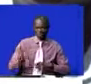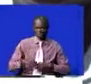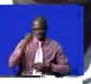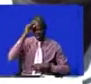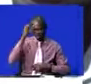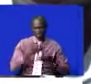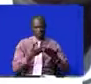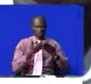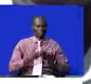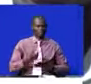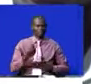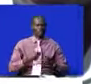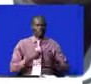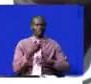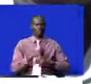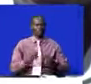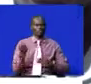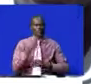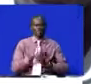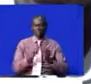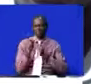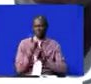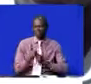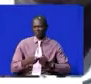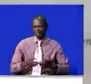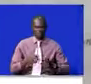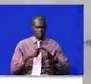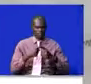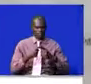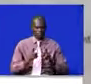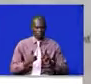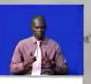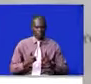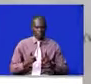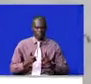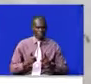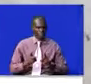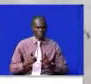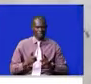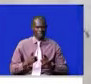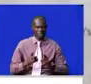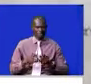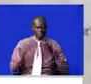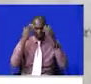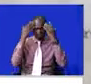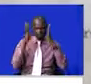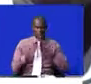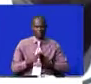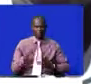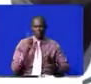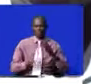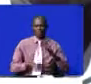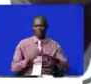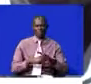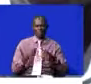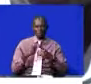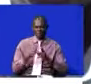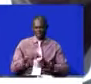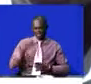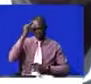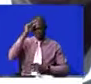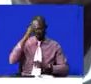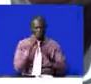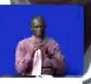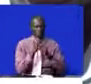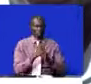money from, I think, November. Yeah. So it is, you can't say that it can be timely. But as a government, we have done our